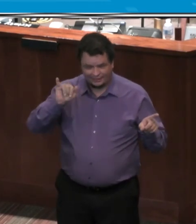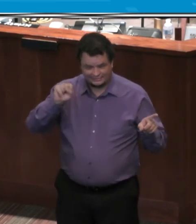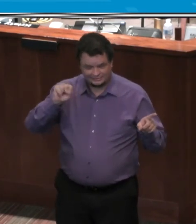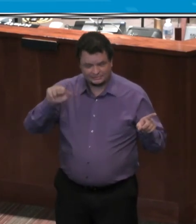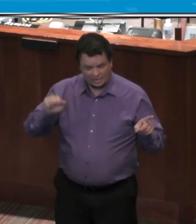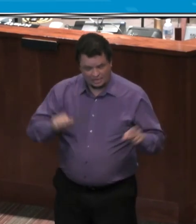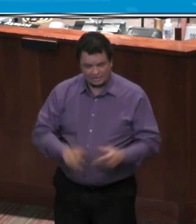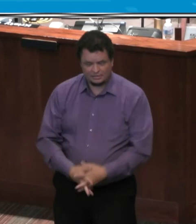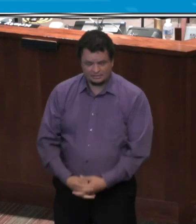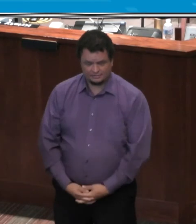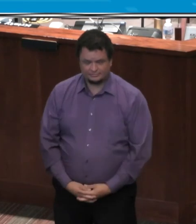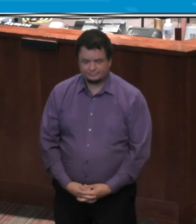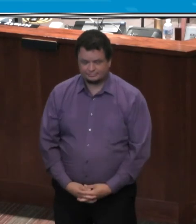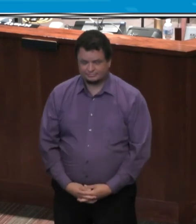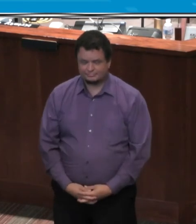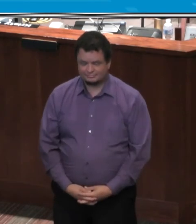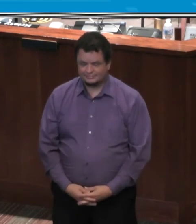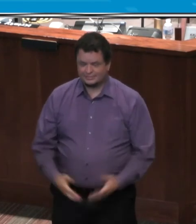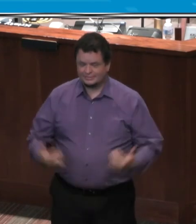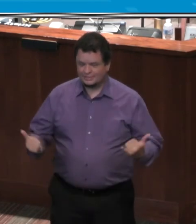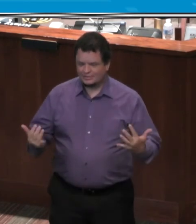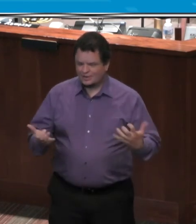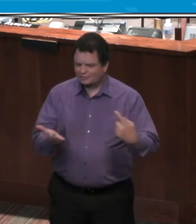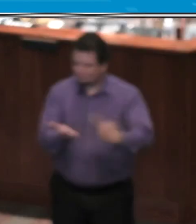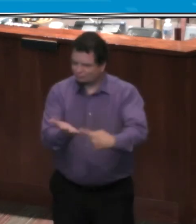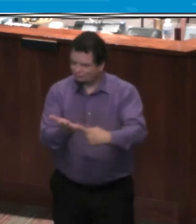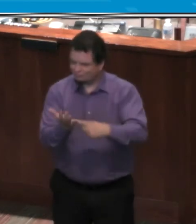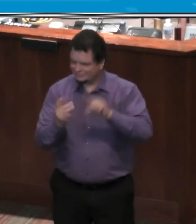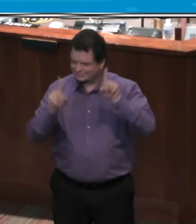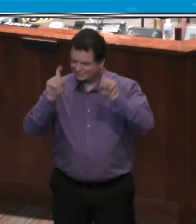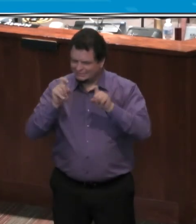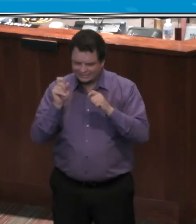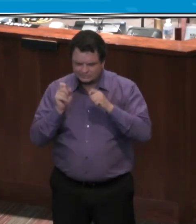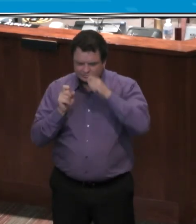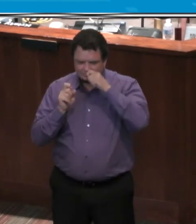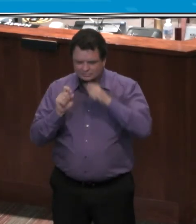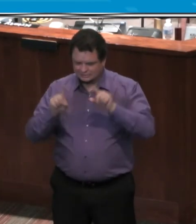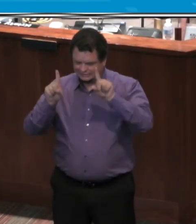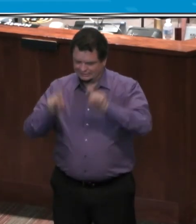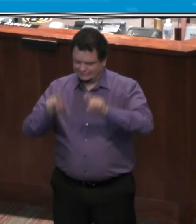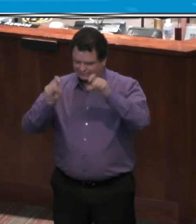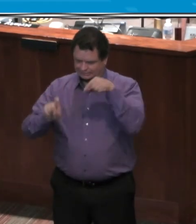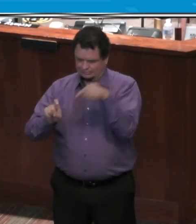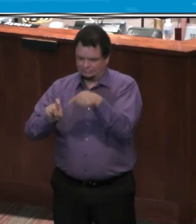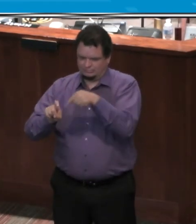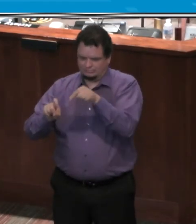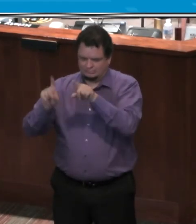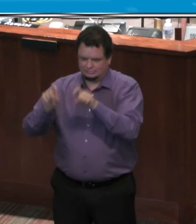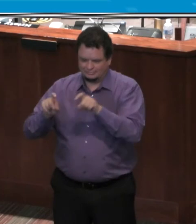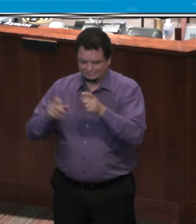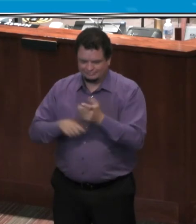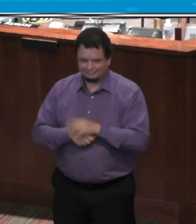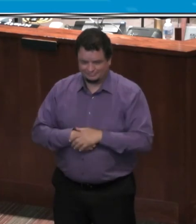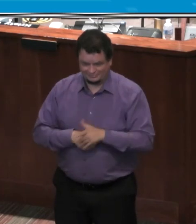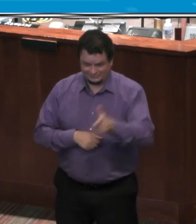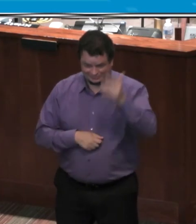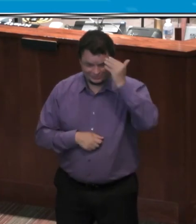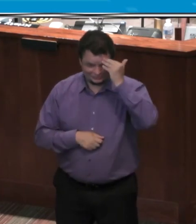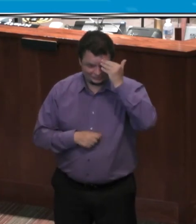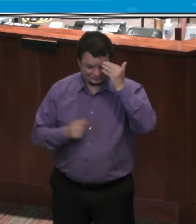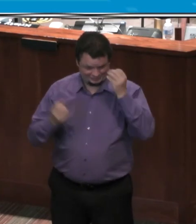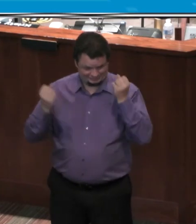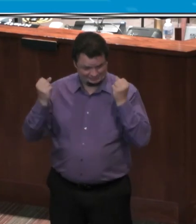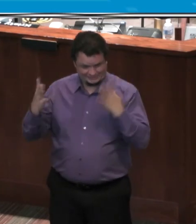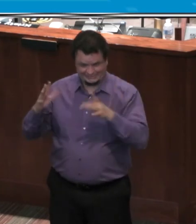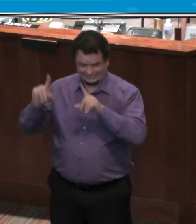So as you're all aware, of course, testing is one of those key points that we rely on in